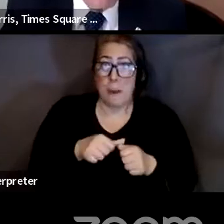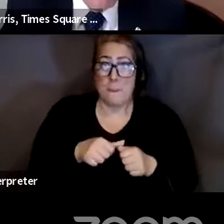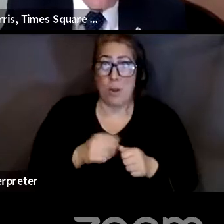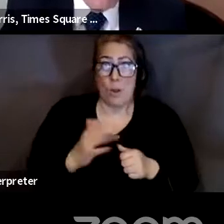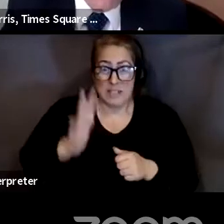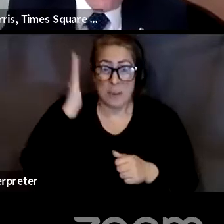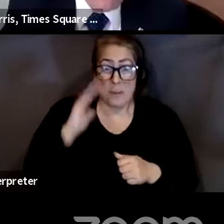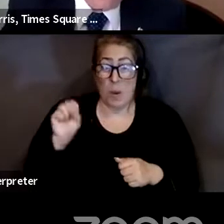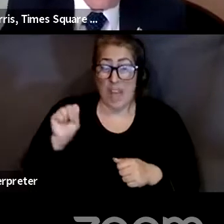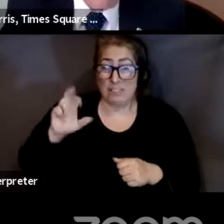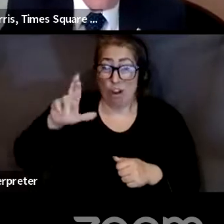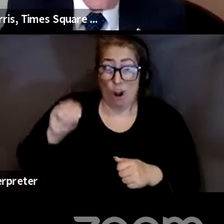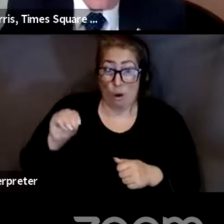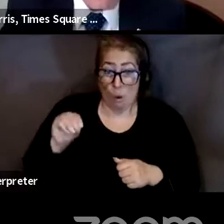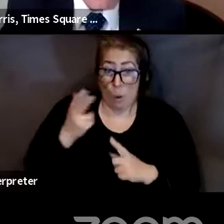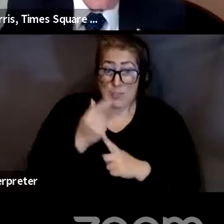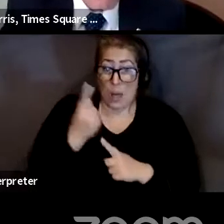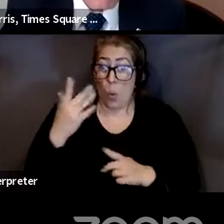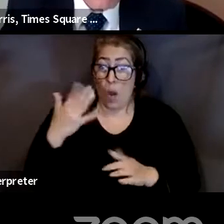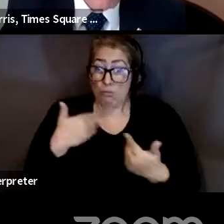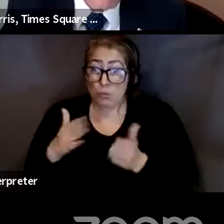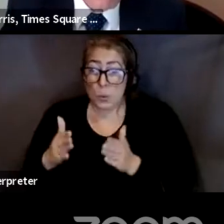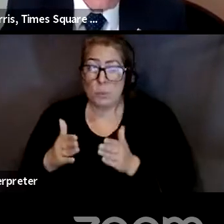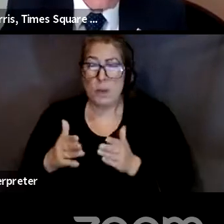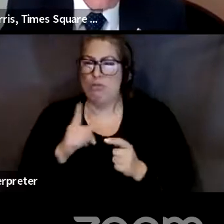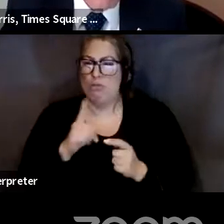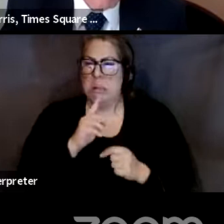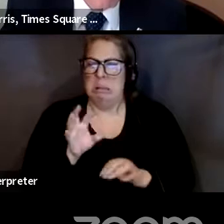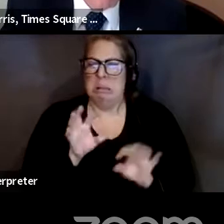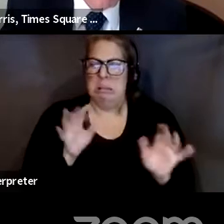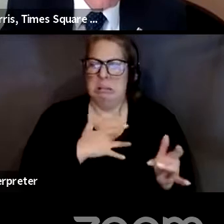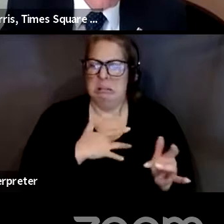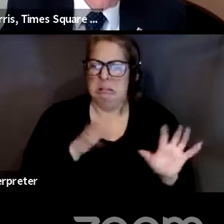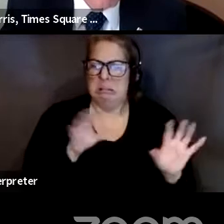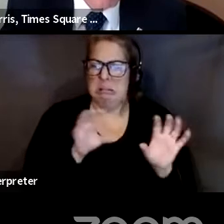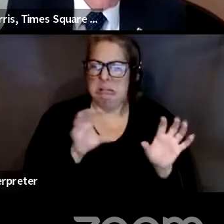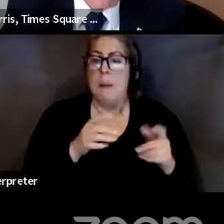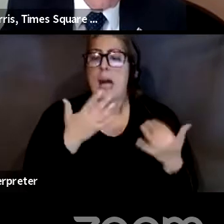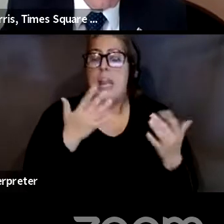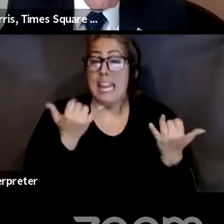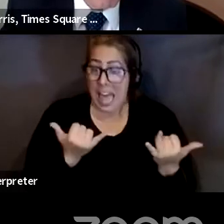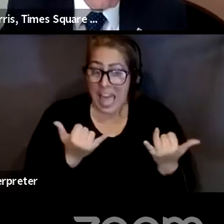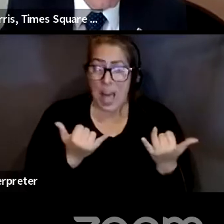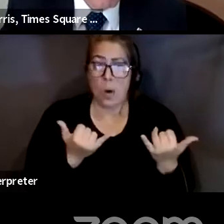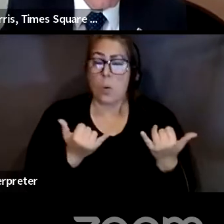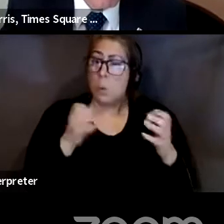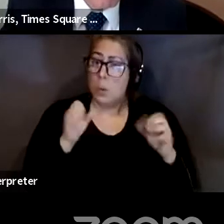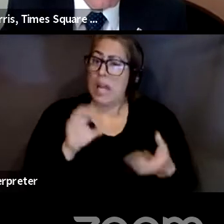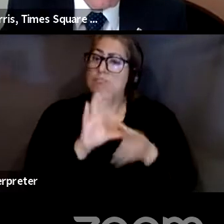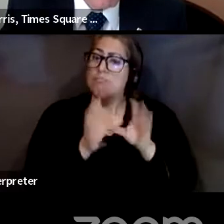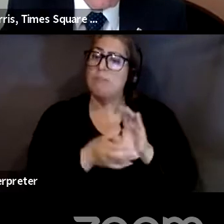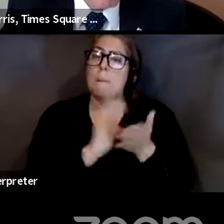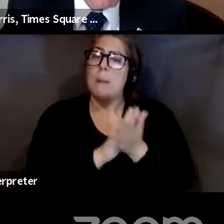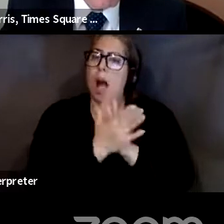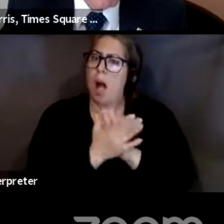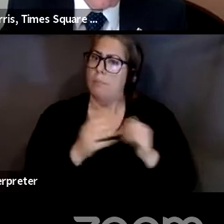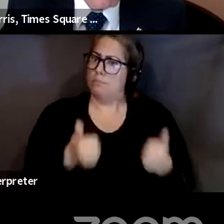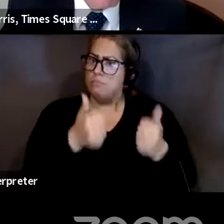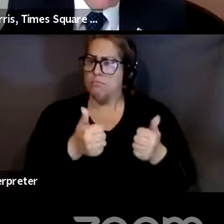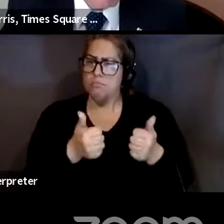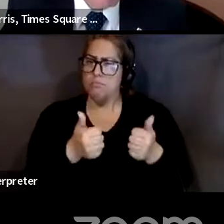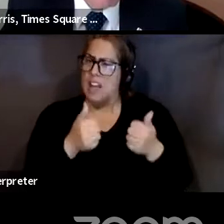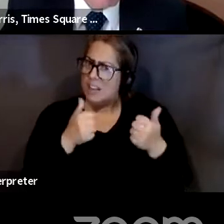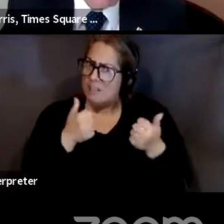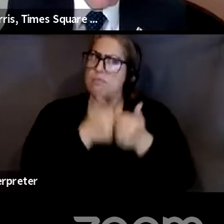terrible conditions. No, if you rehabilitate those SROs in a way that is livable, meeting all sorts of